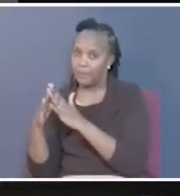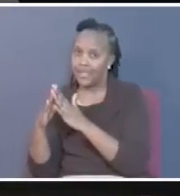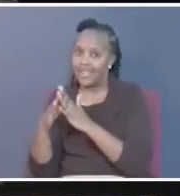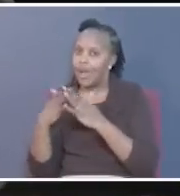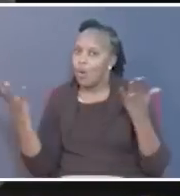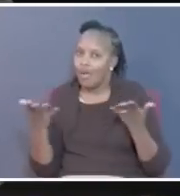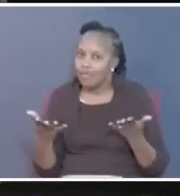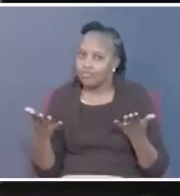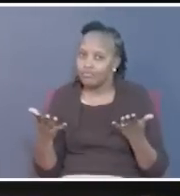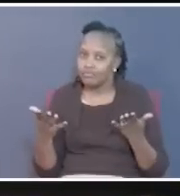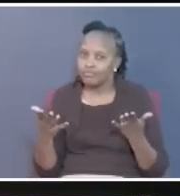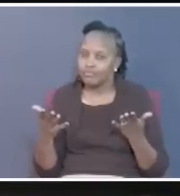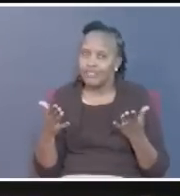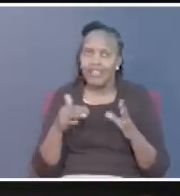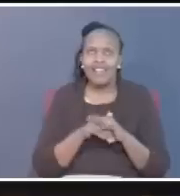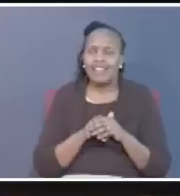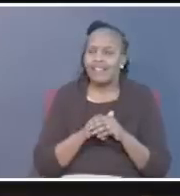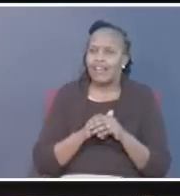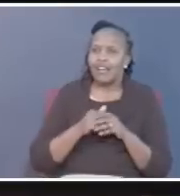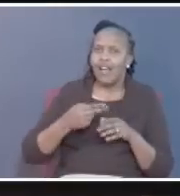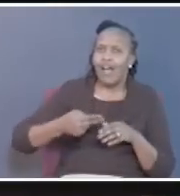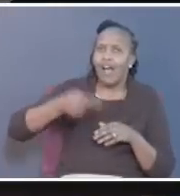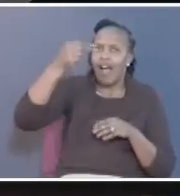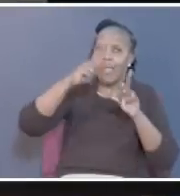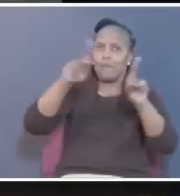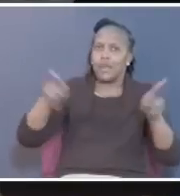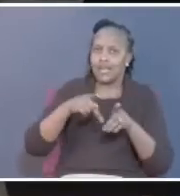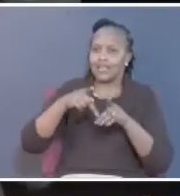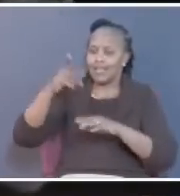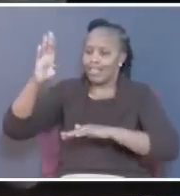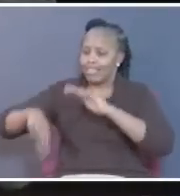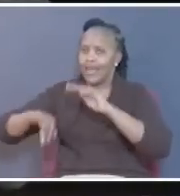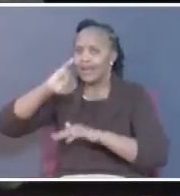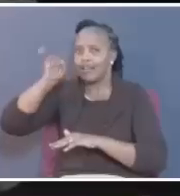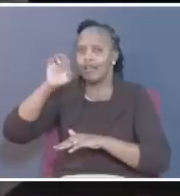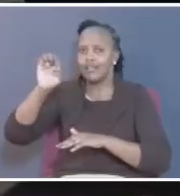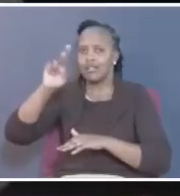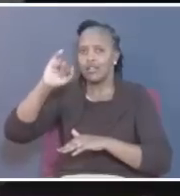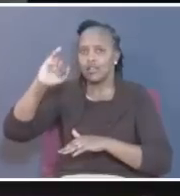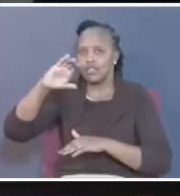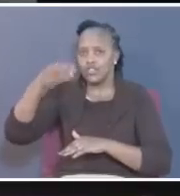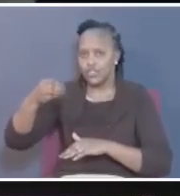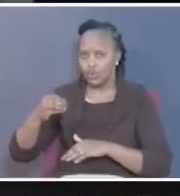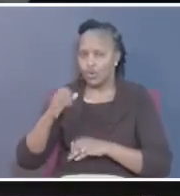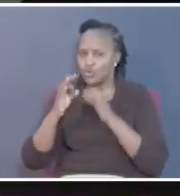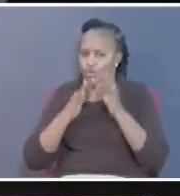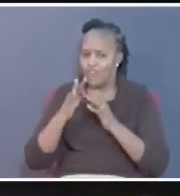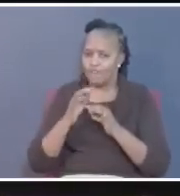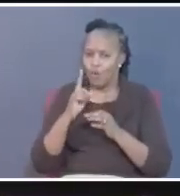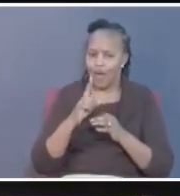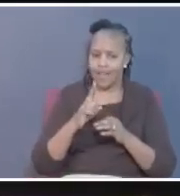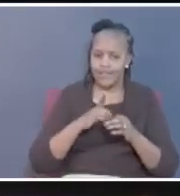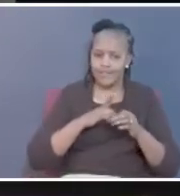located at a higher altitude than Jericho. So one traveling from Jerusalem to Jericho would be